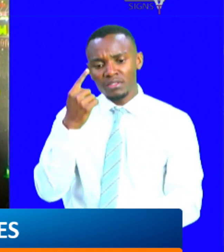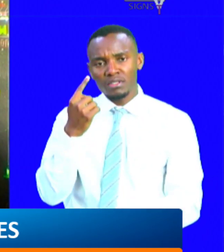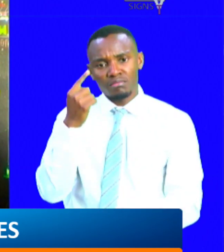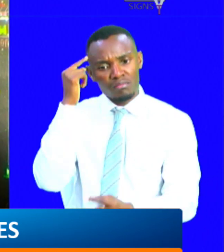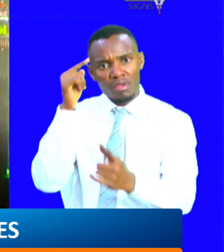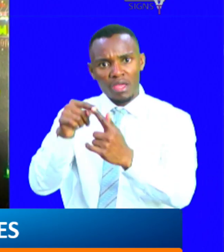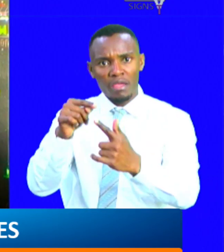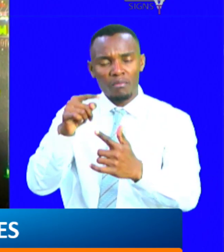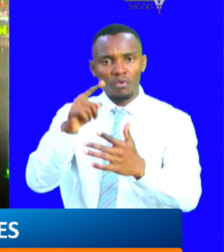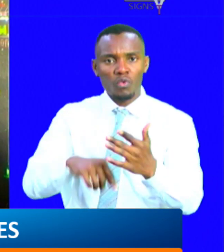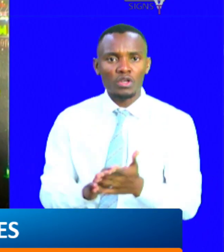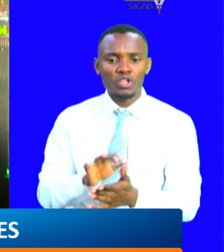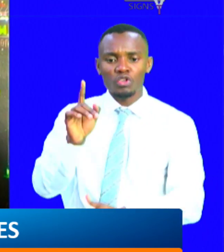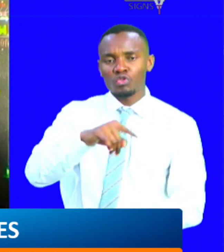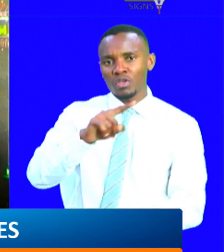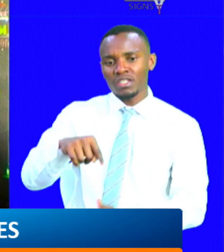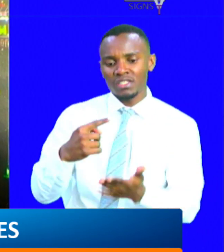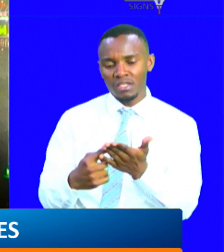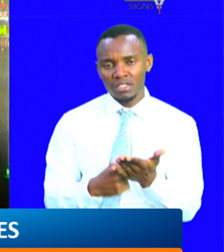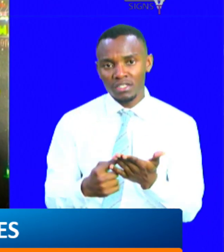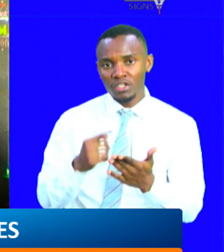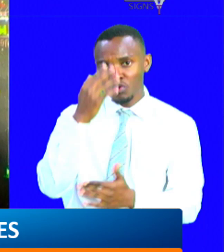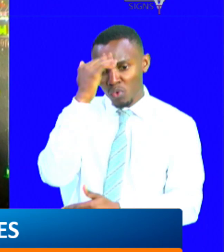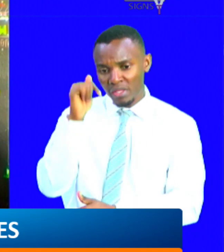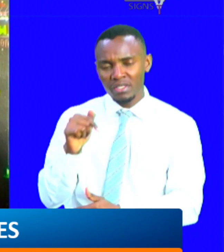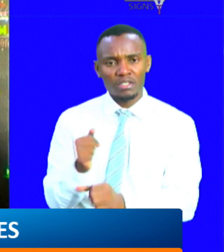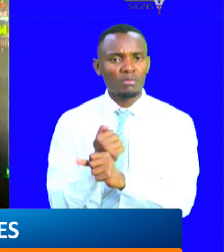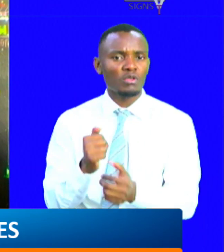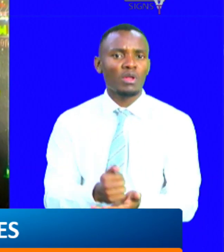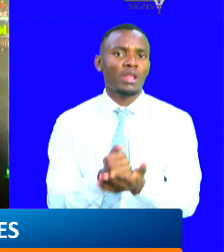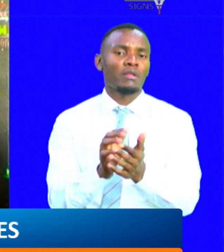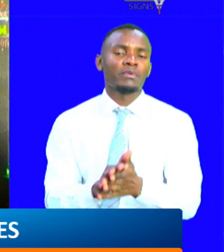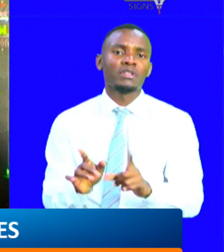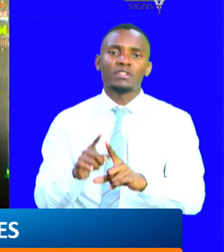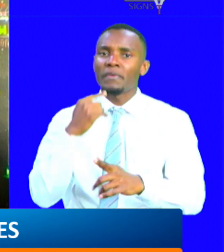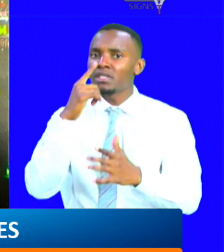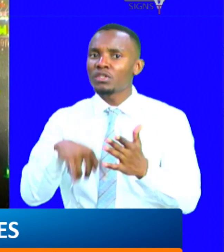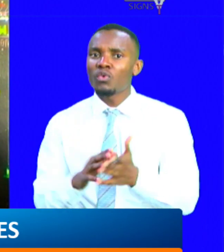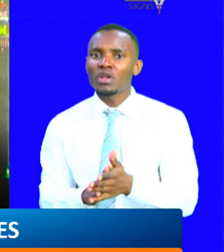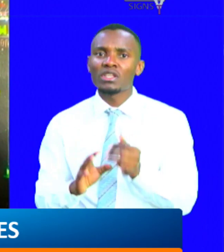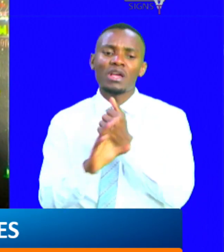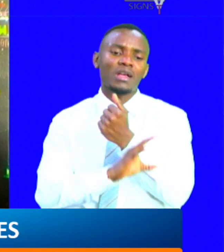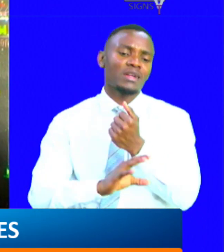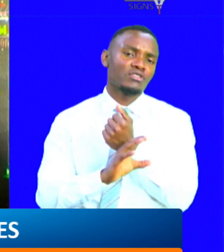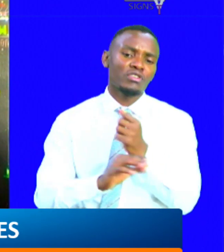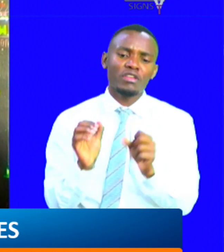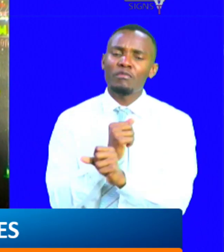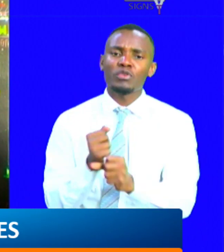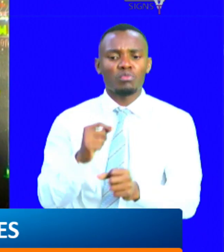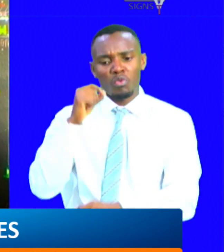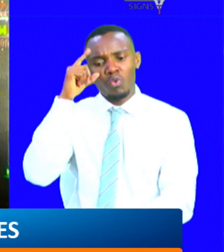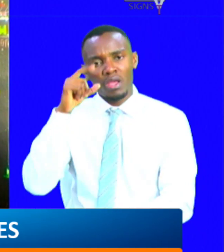lead nowhere. And Ndindi stated that the country cannot wake up every day and night to politics and battles for